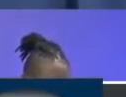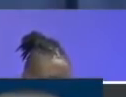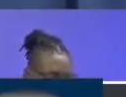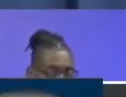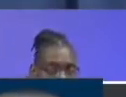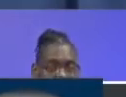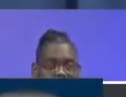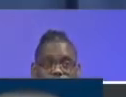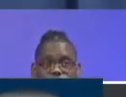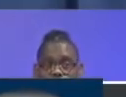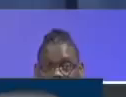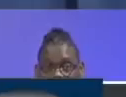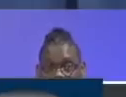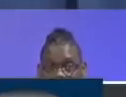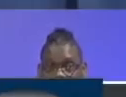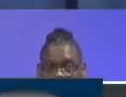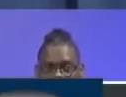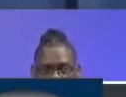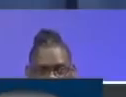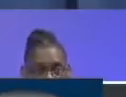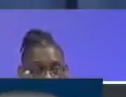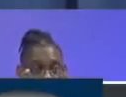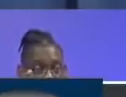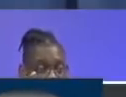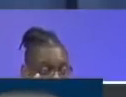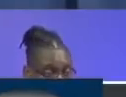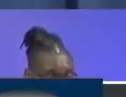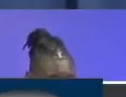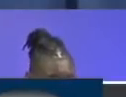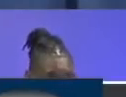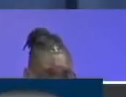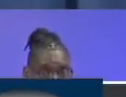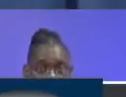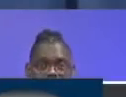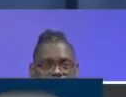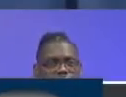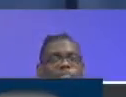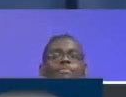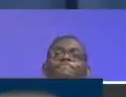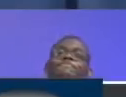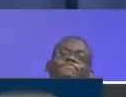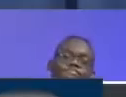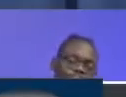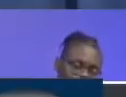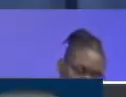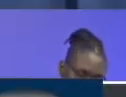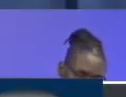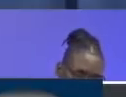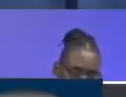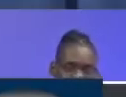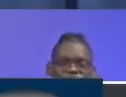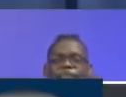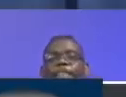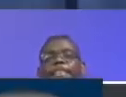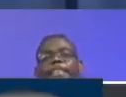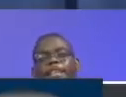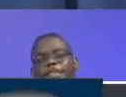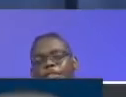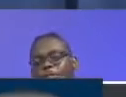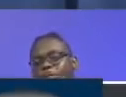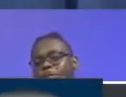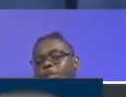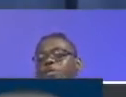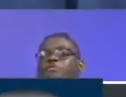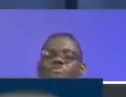we prioritized it, and that person turned out to be the third Omicron variant in Trinidad and